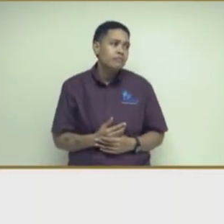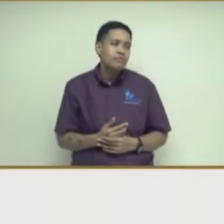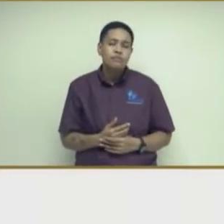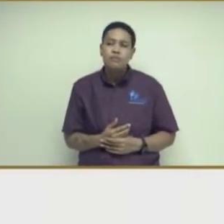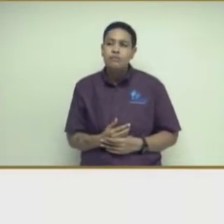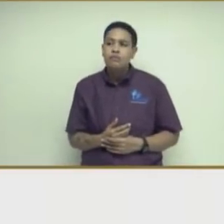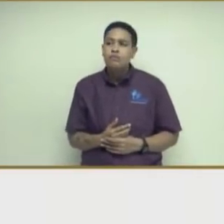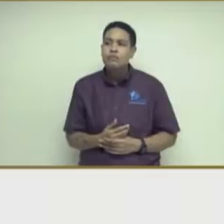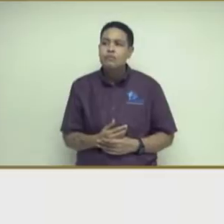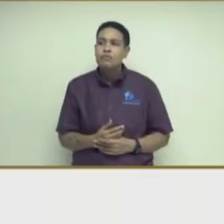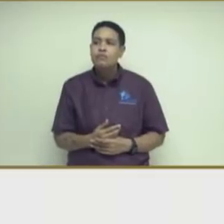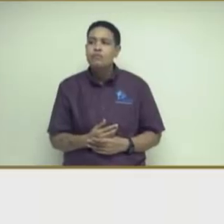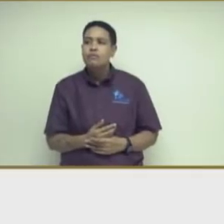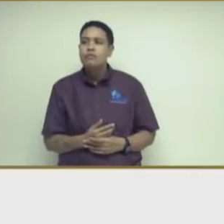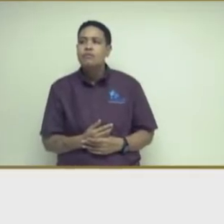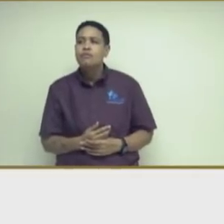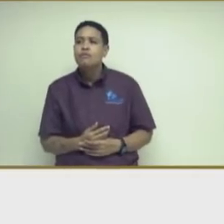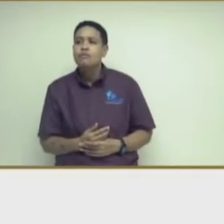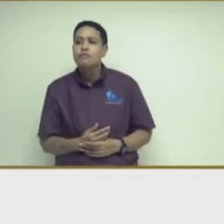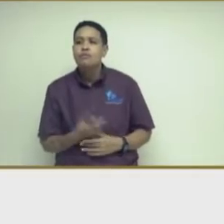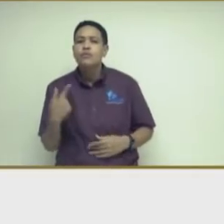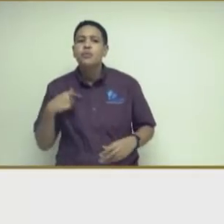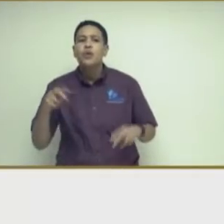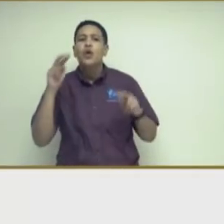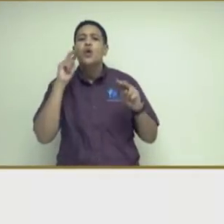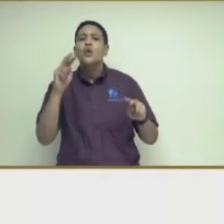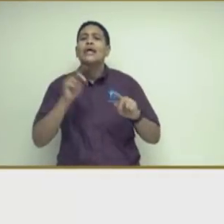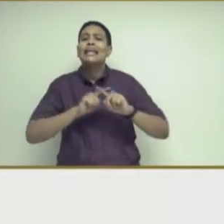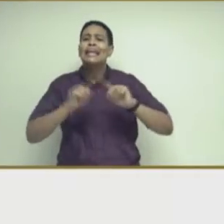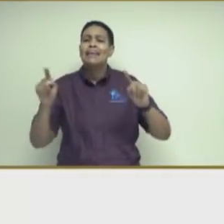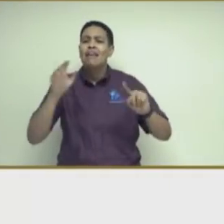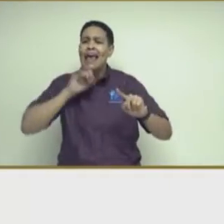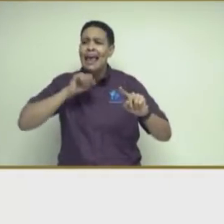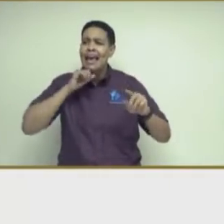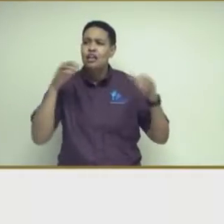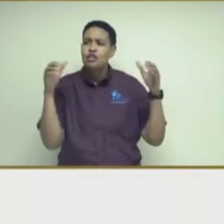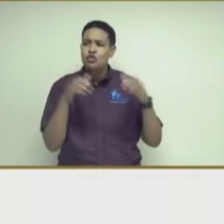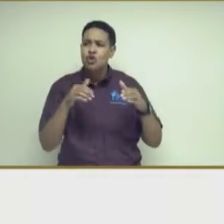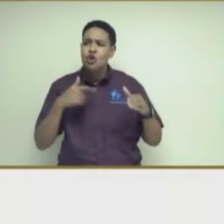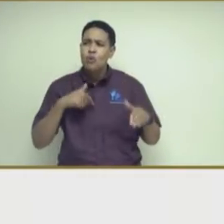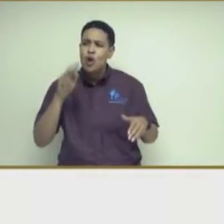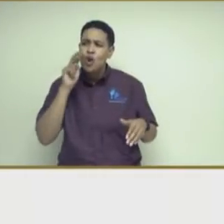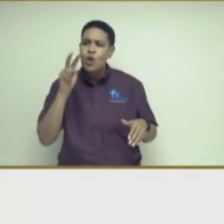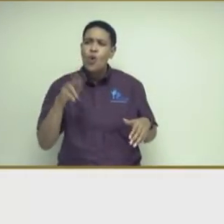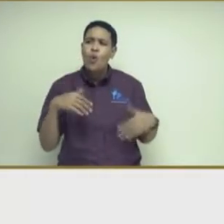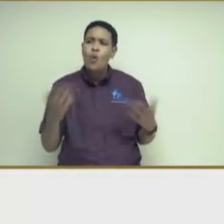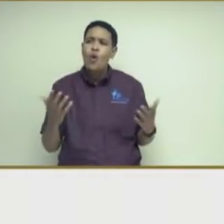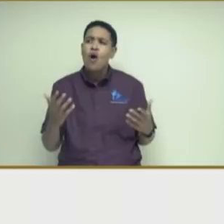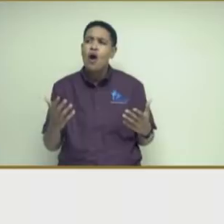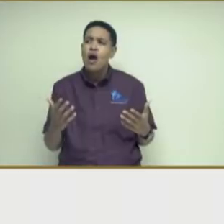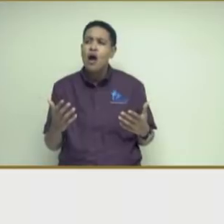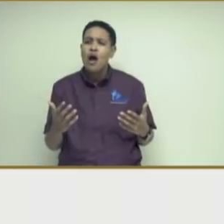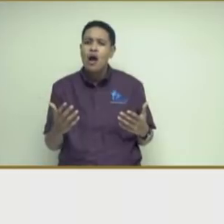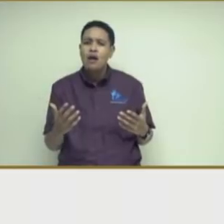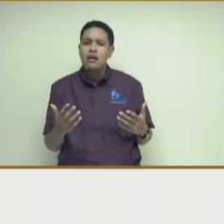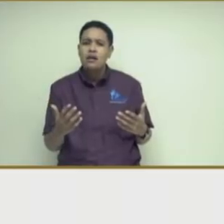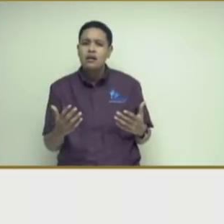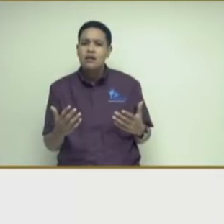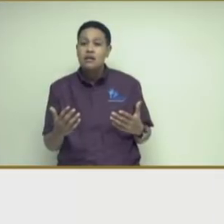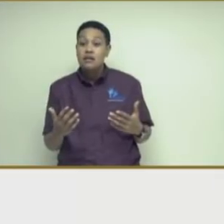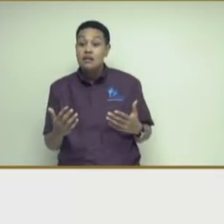we looked at different age groups, and we looked at the comorbidities.